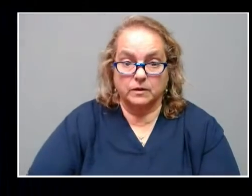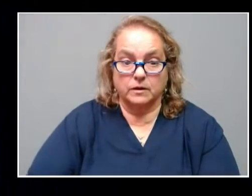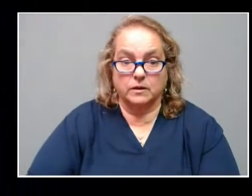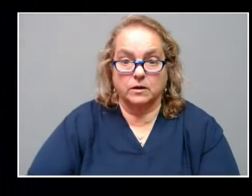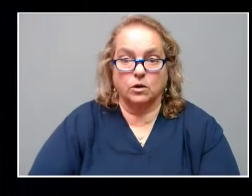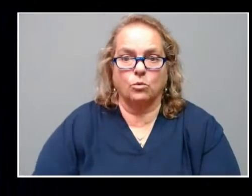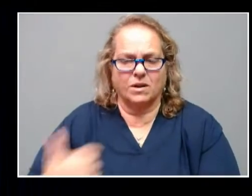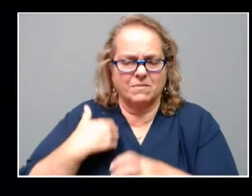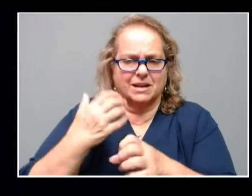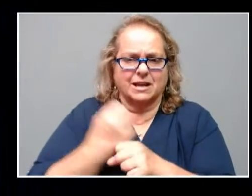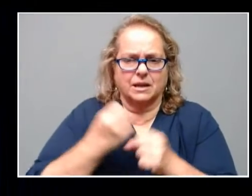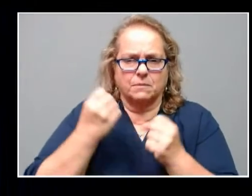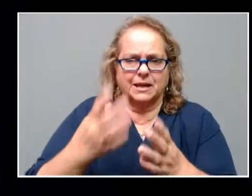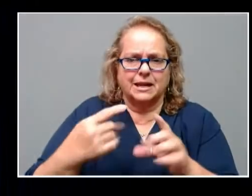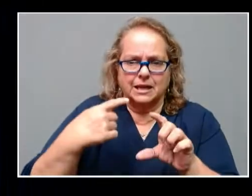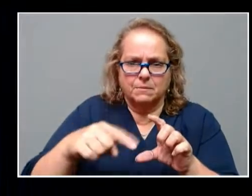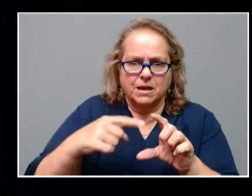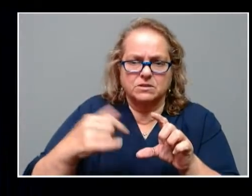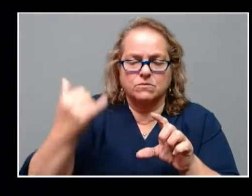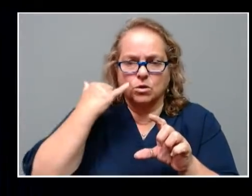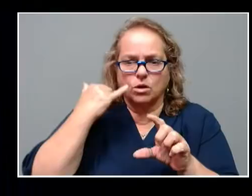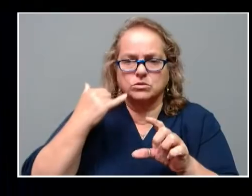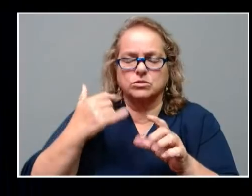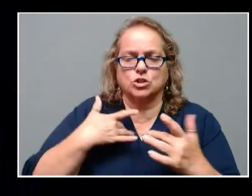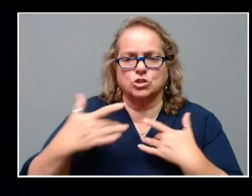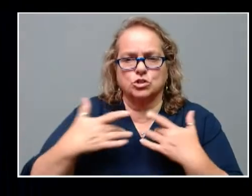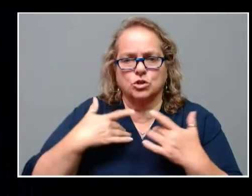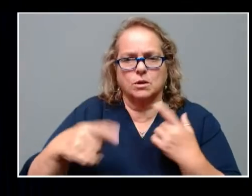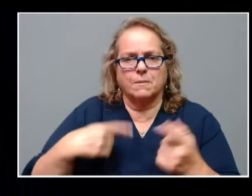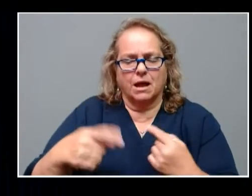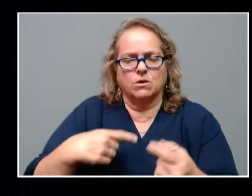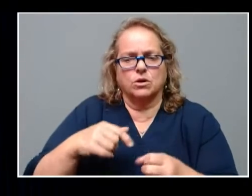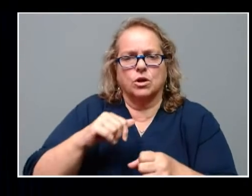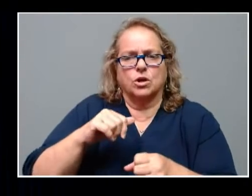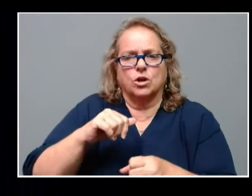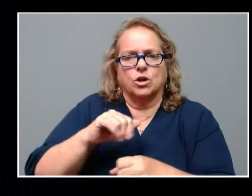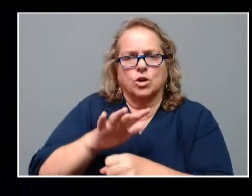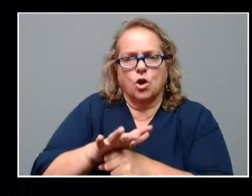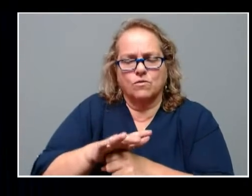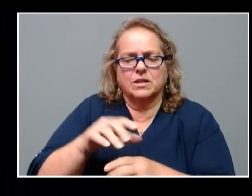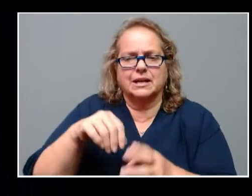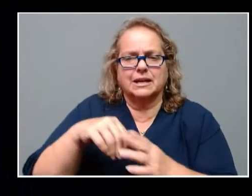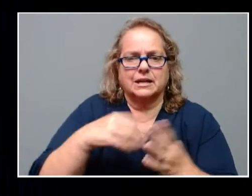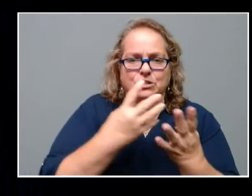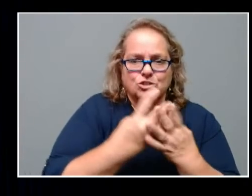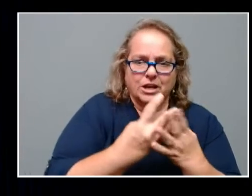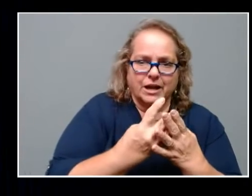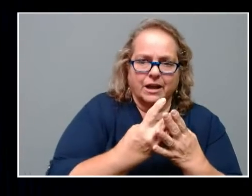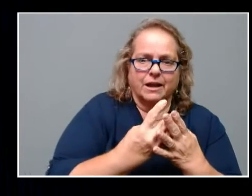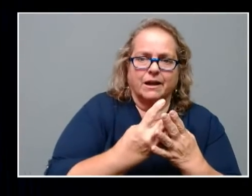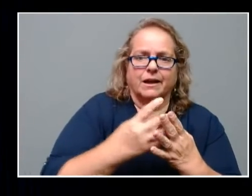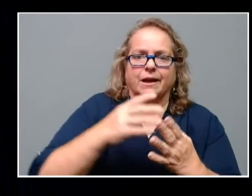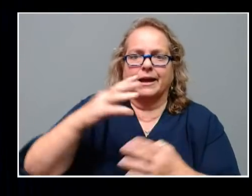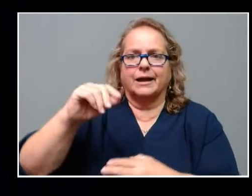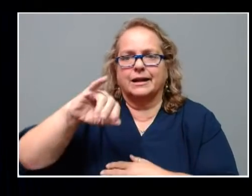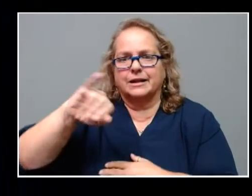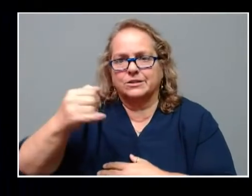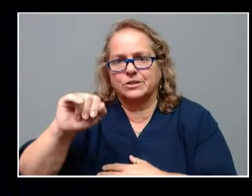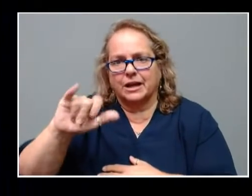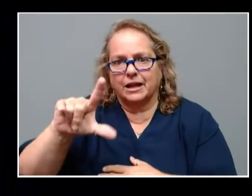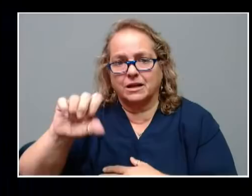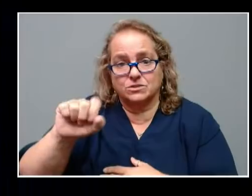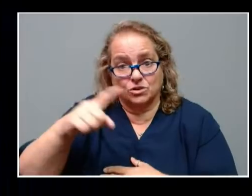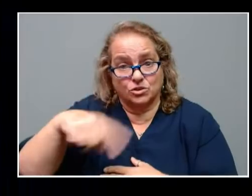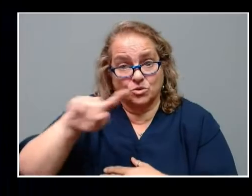about people concerned with COVID situations in jails and prisons right now. Are you guys hearing anything on the